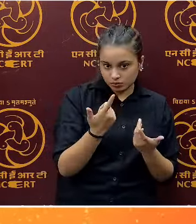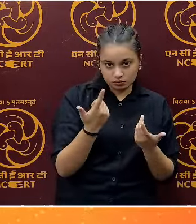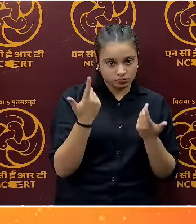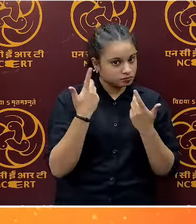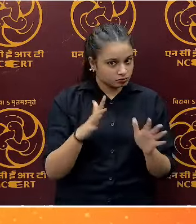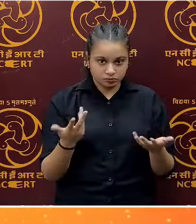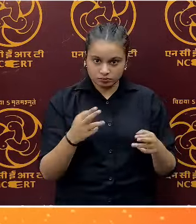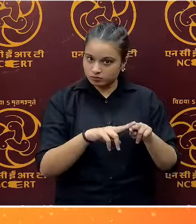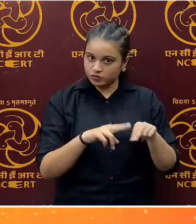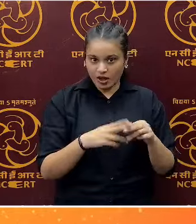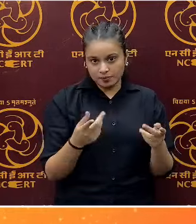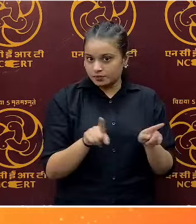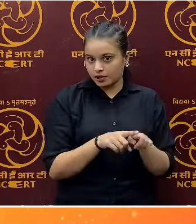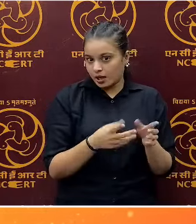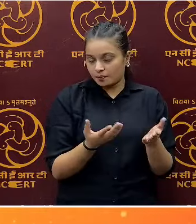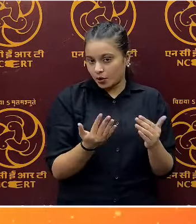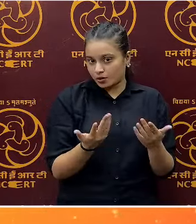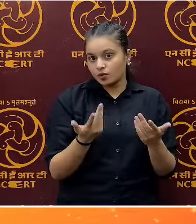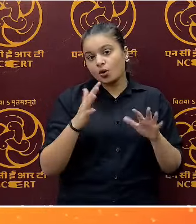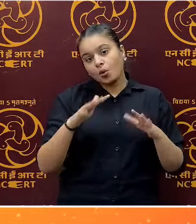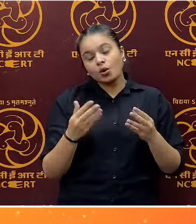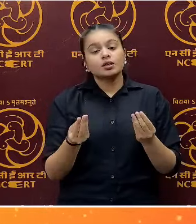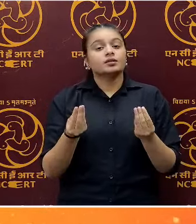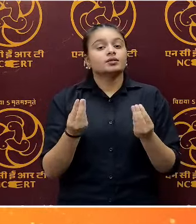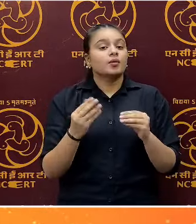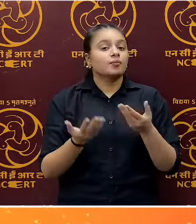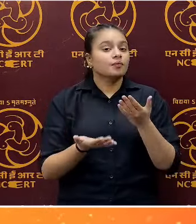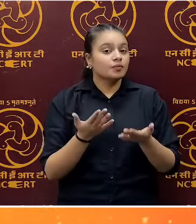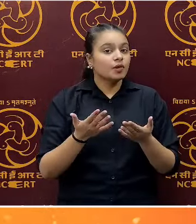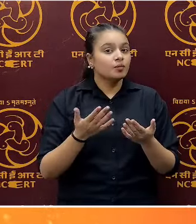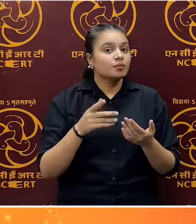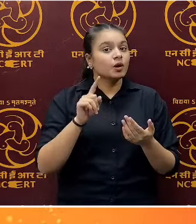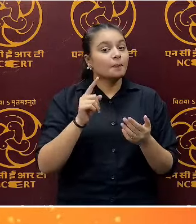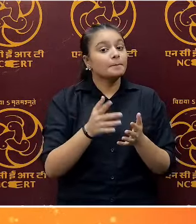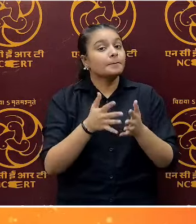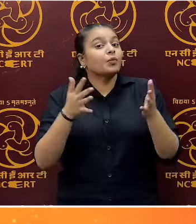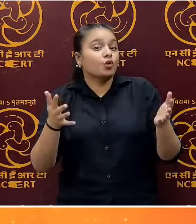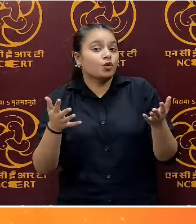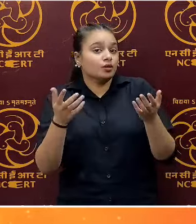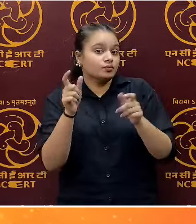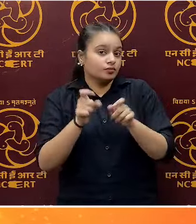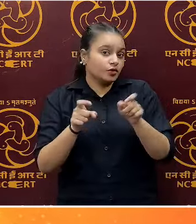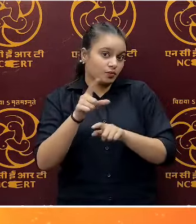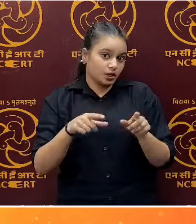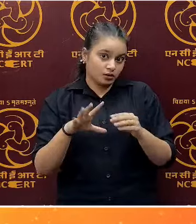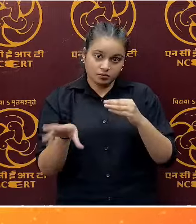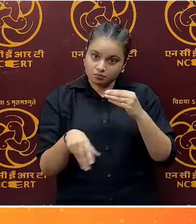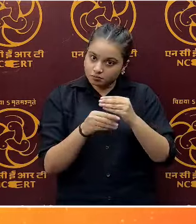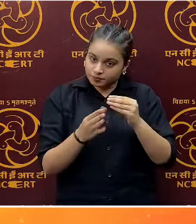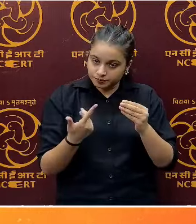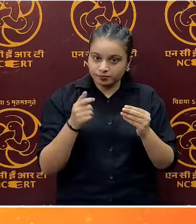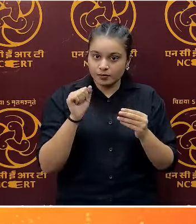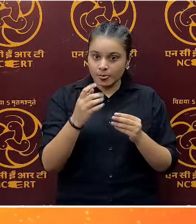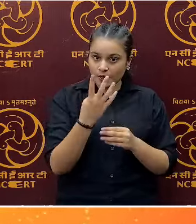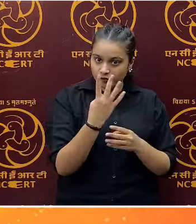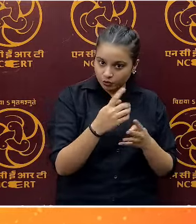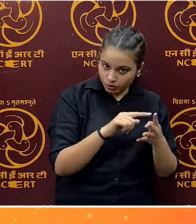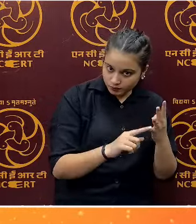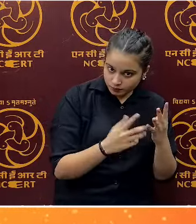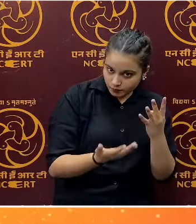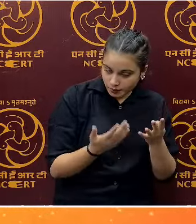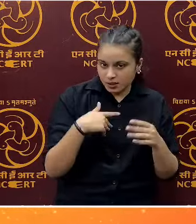Lovely. have this also, this type of family. Some people must be consisting of more than these members also, right? Some people have 4 members in their